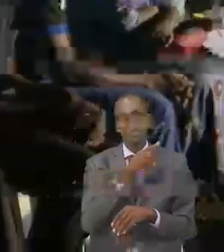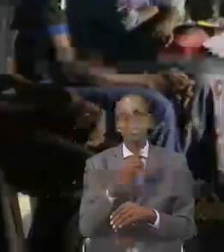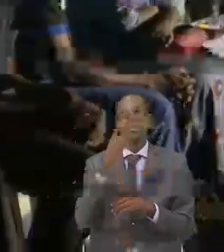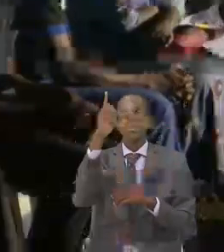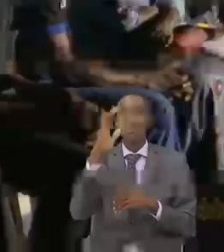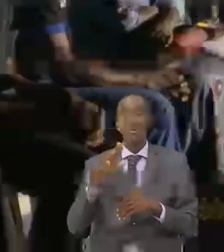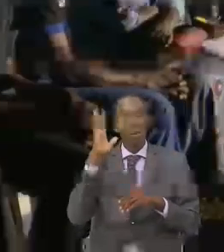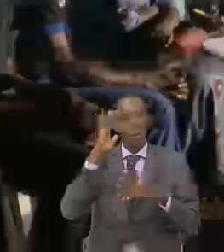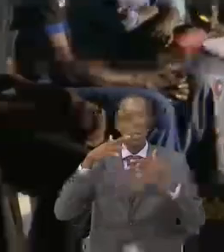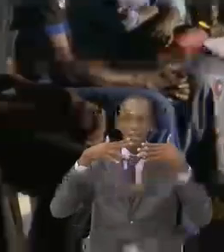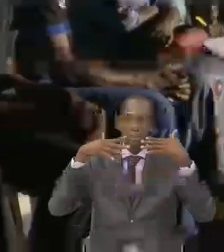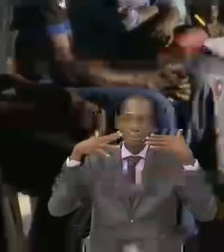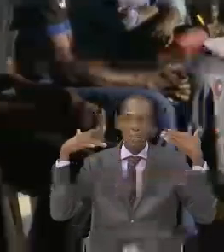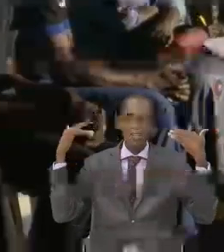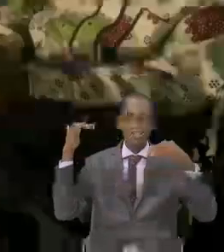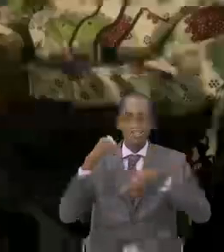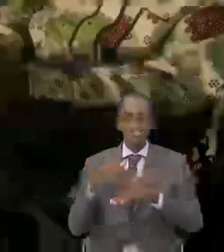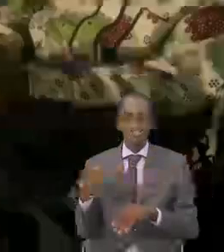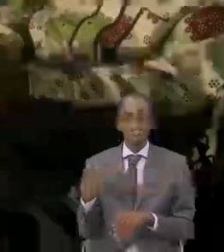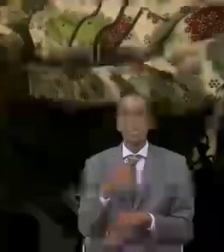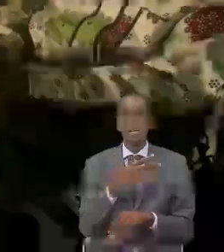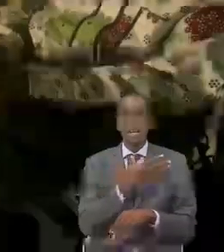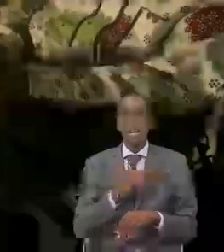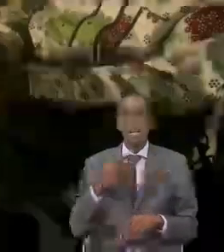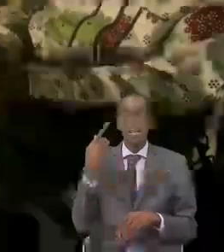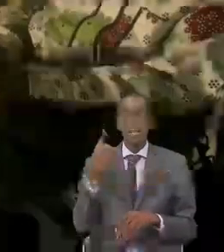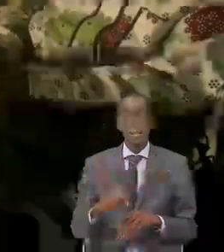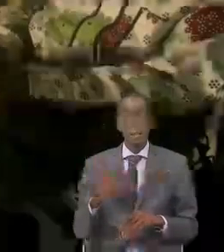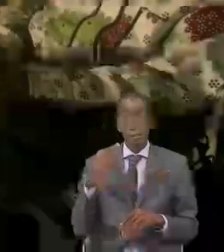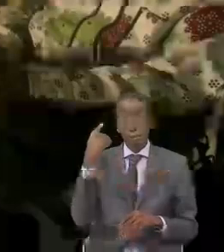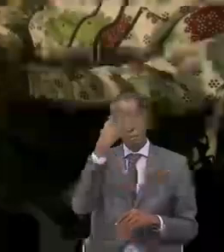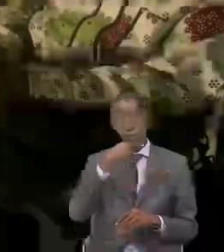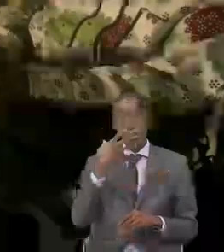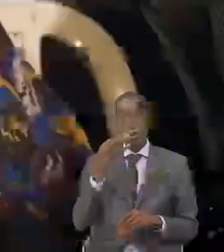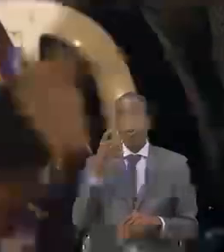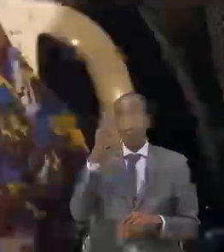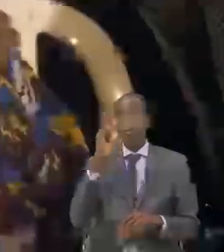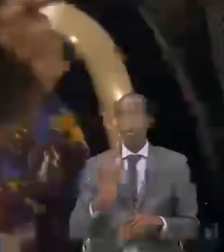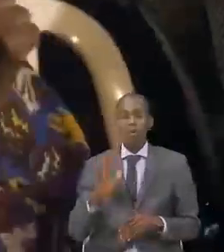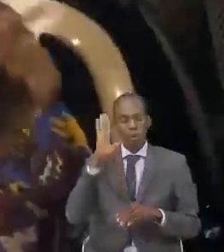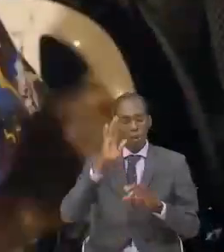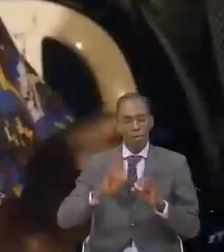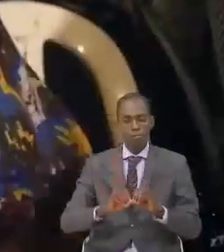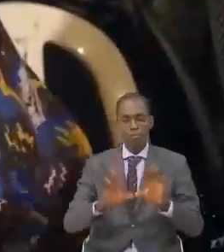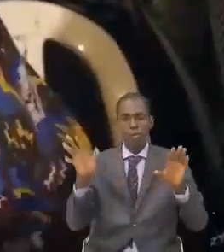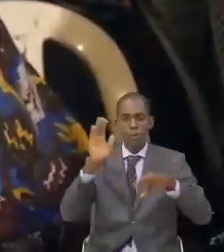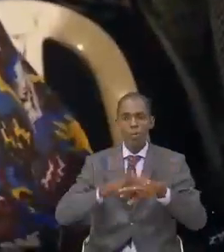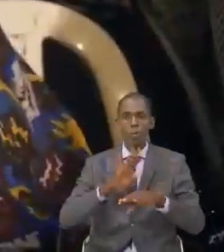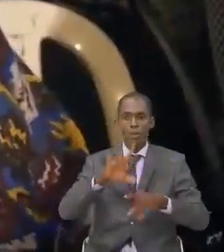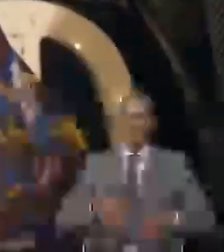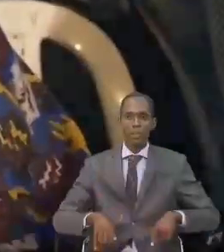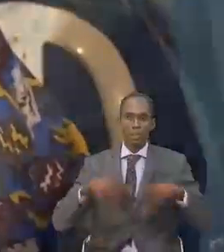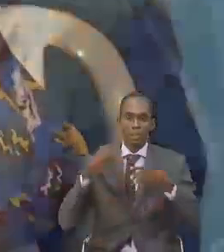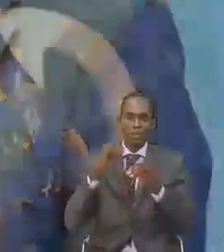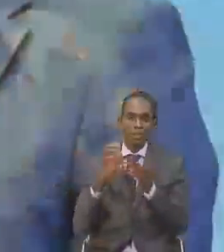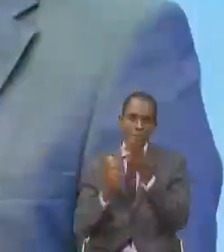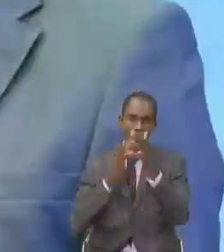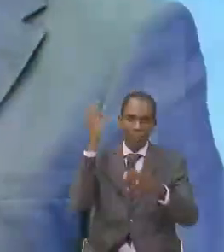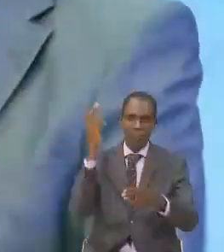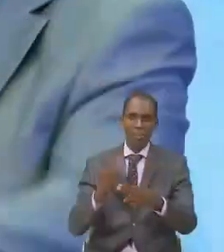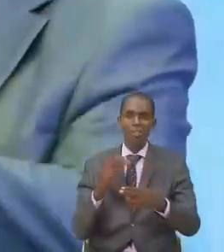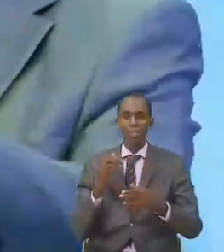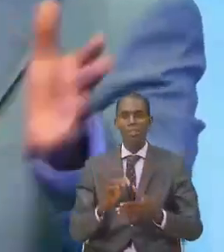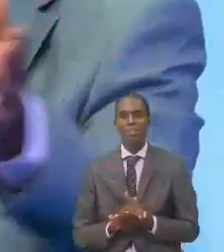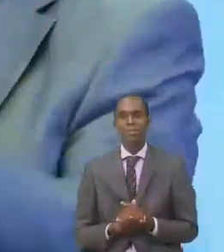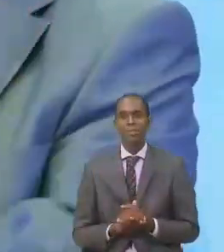Heaven will smile at you. God will smile at you. And the face of God will